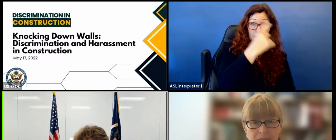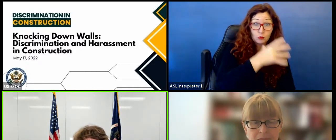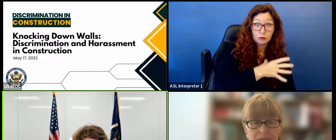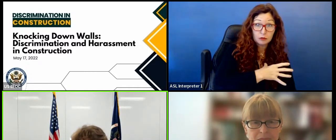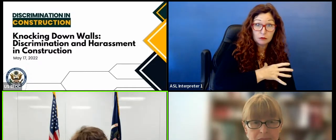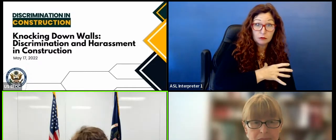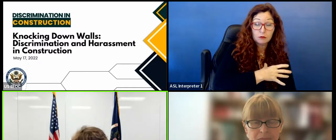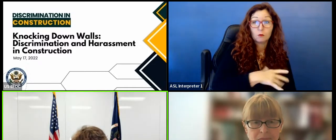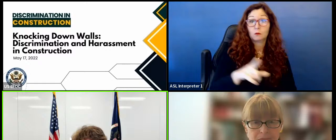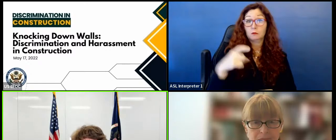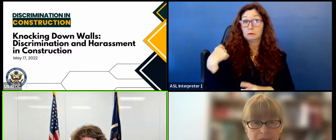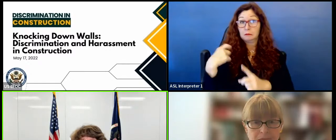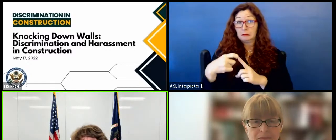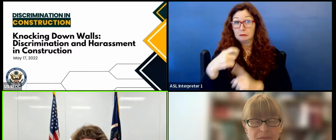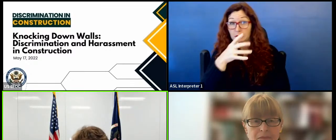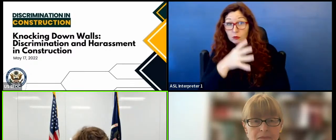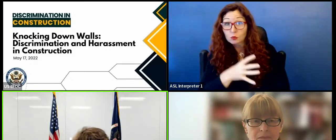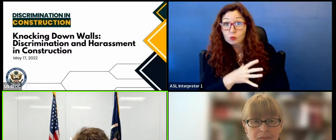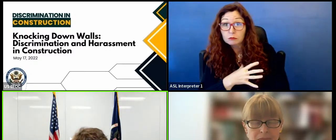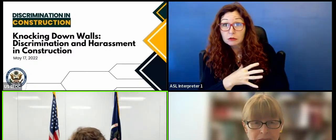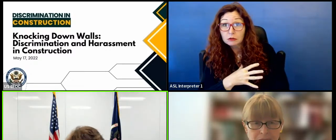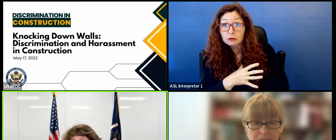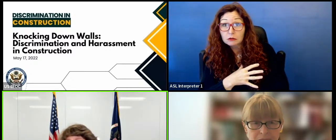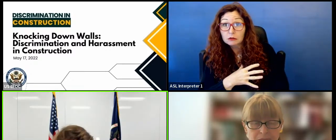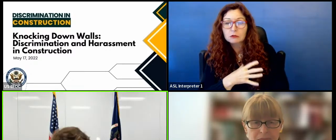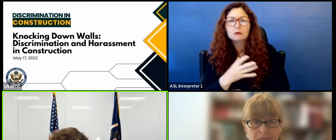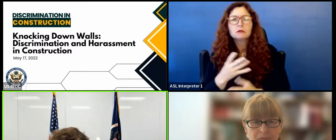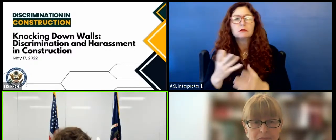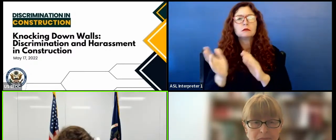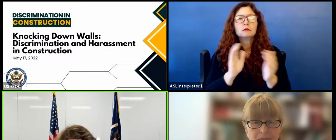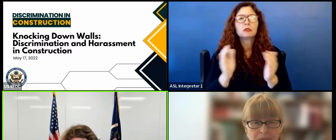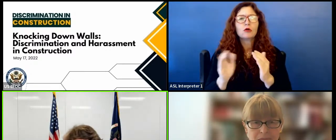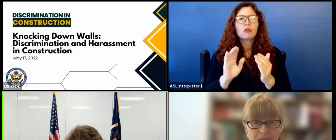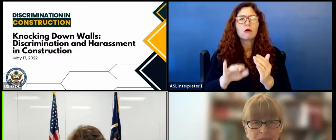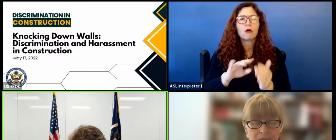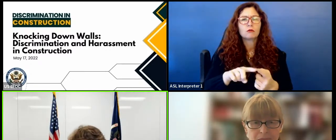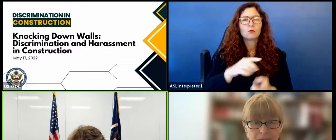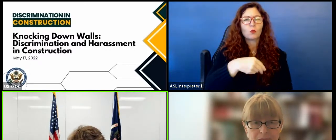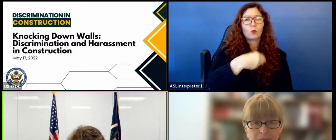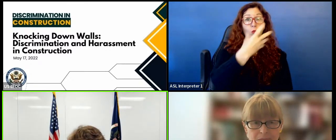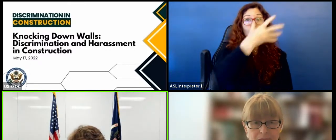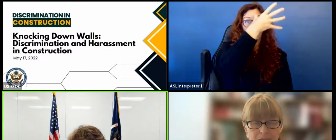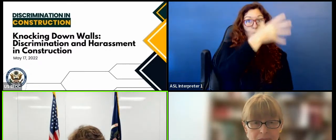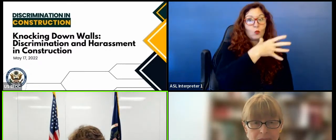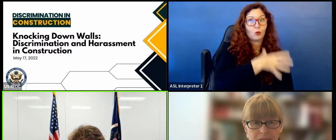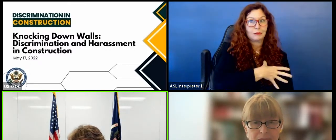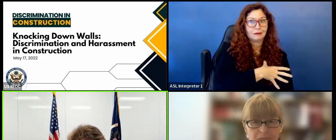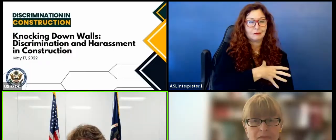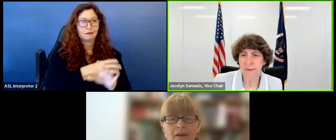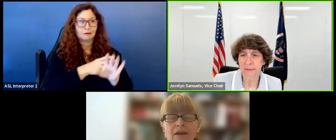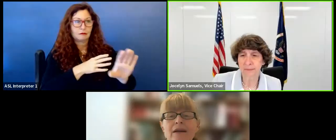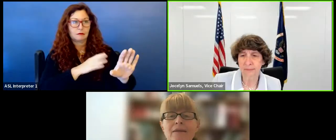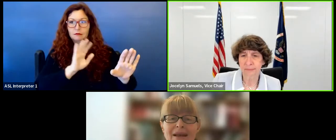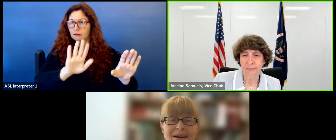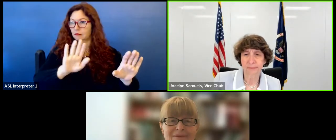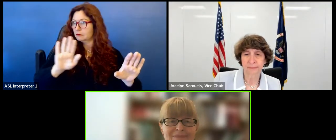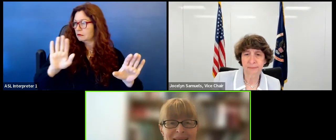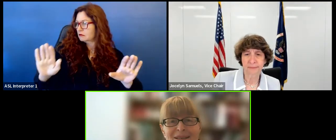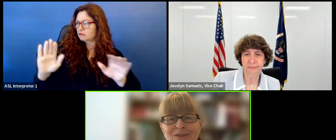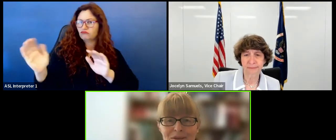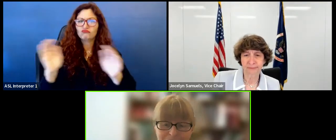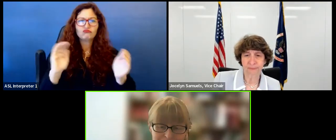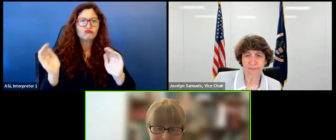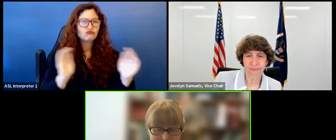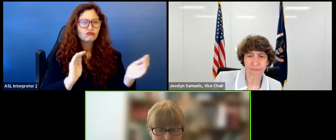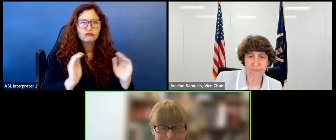whether there are differences in the rates for white women and other females in the construction industry yeah